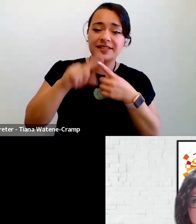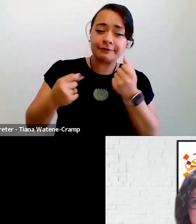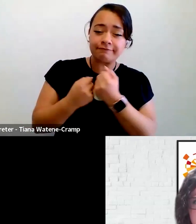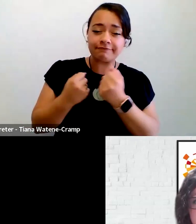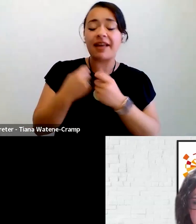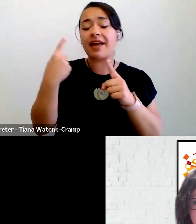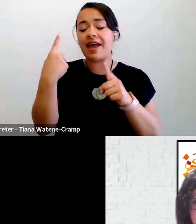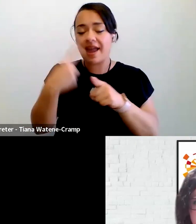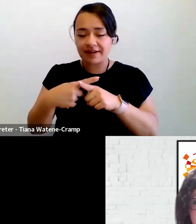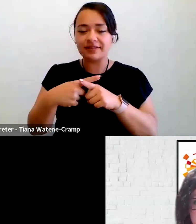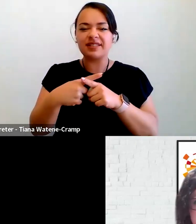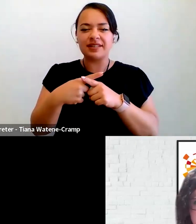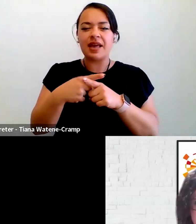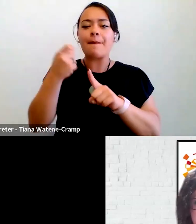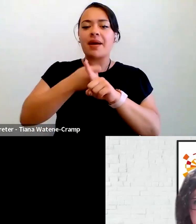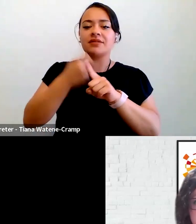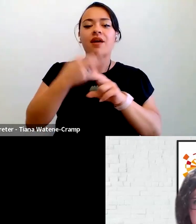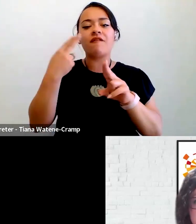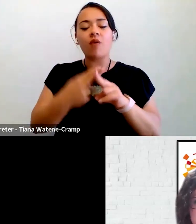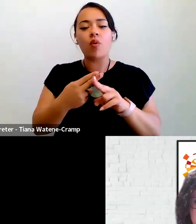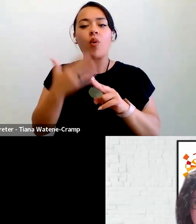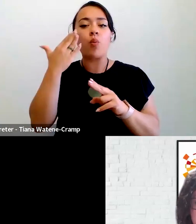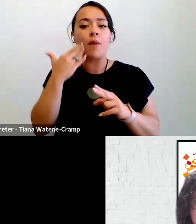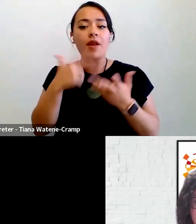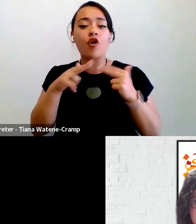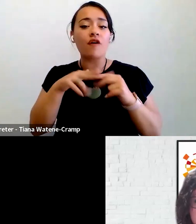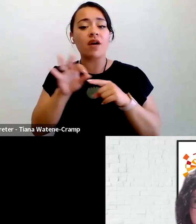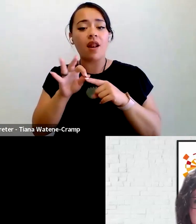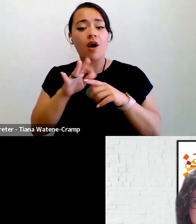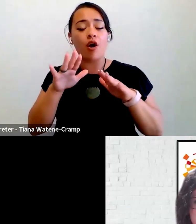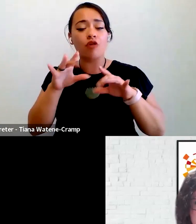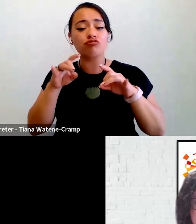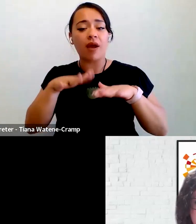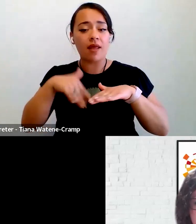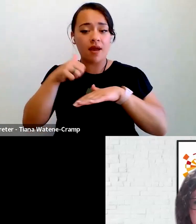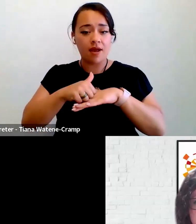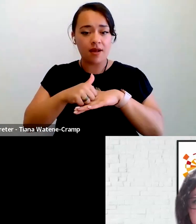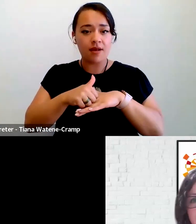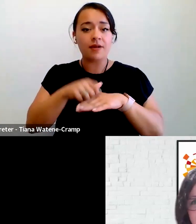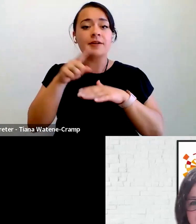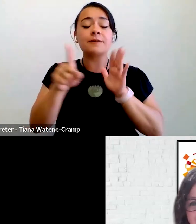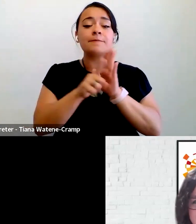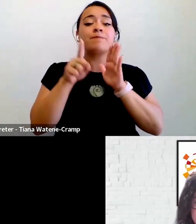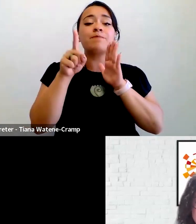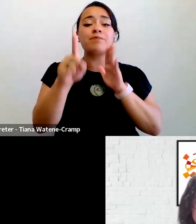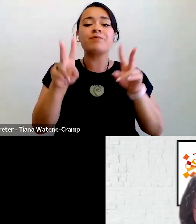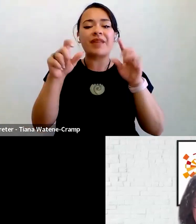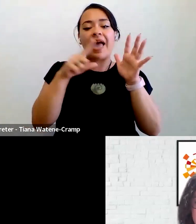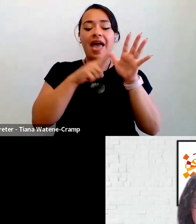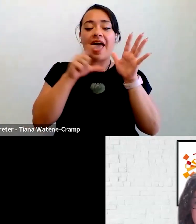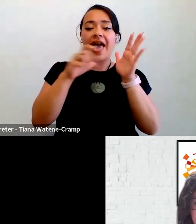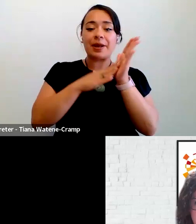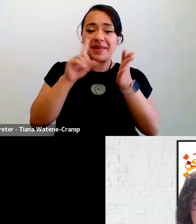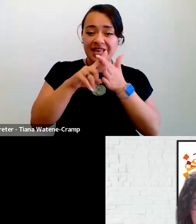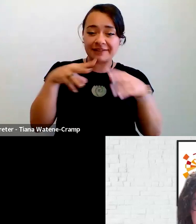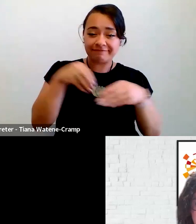inaugural ambassador for Women of Colour Australia. She's an outgoing board member of the Australian Centre for the Moving Image, or ACME, the